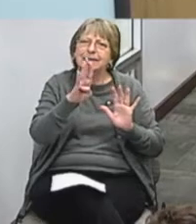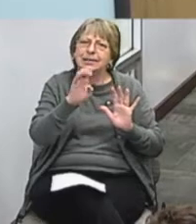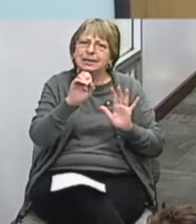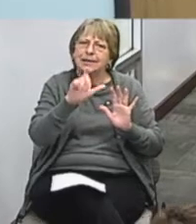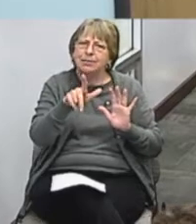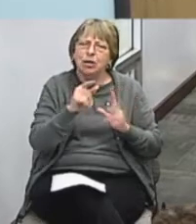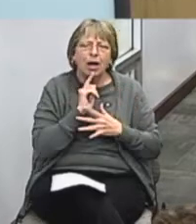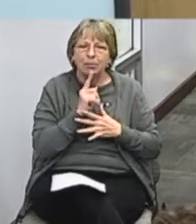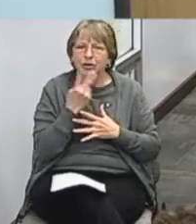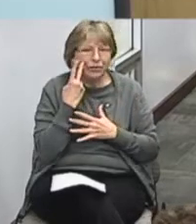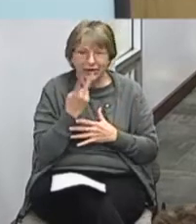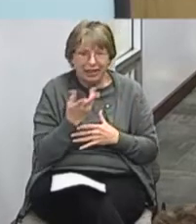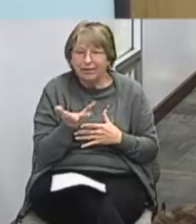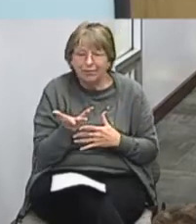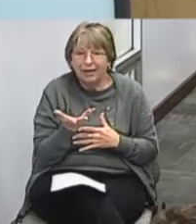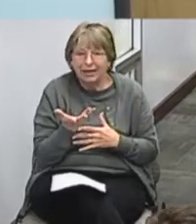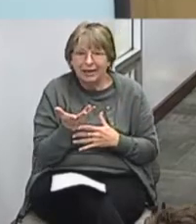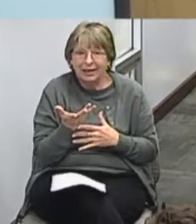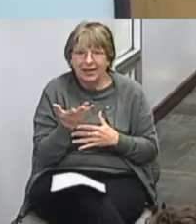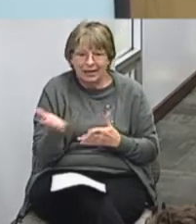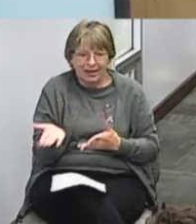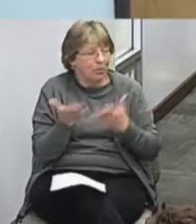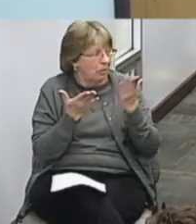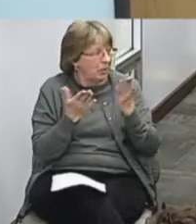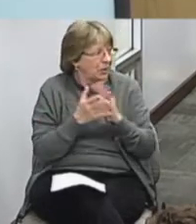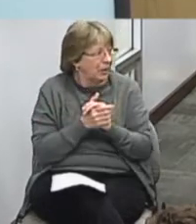sure you've seen in the proposal,